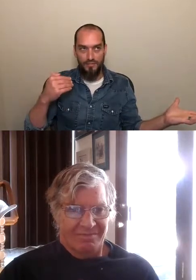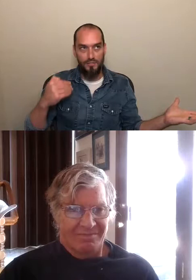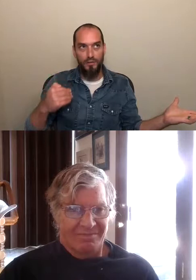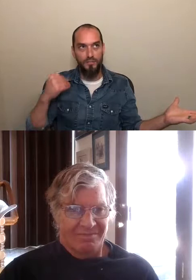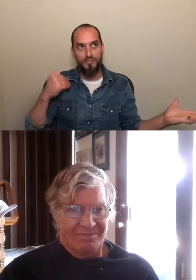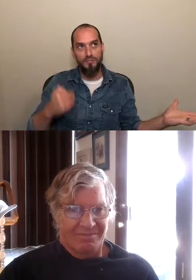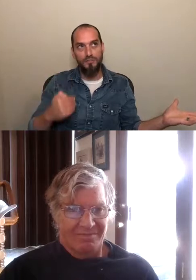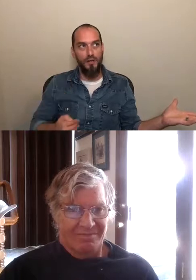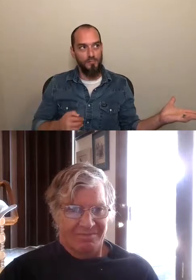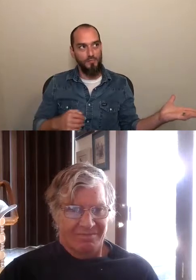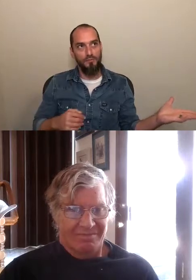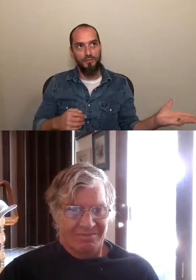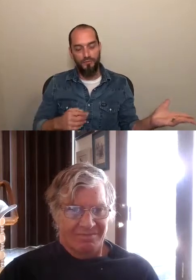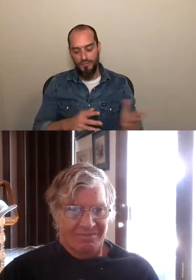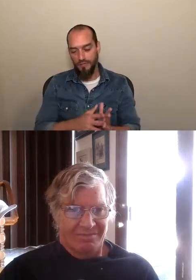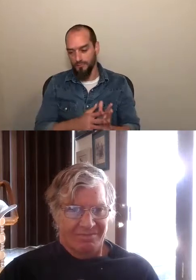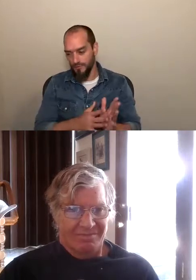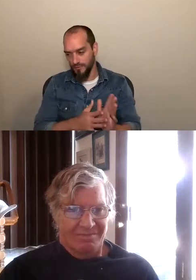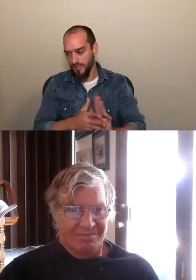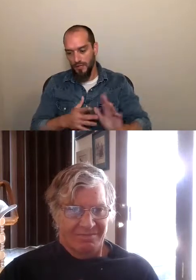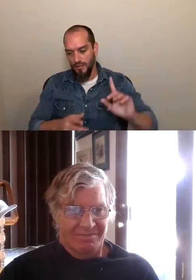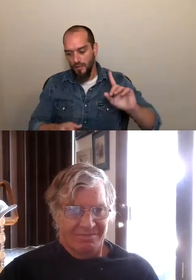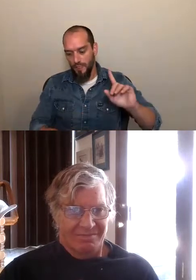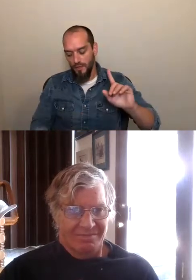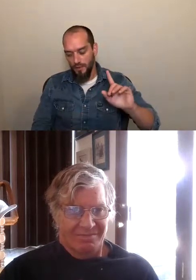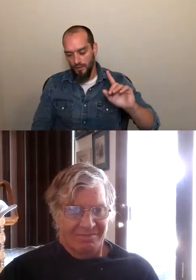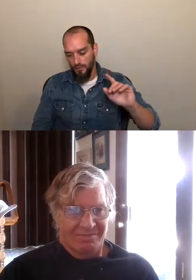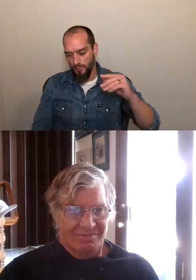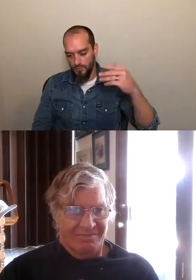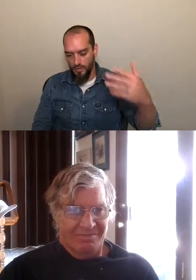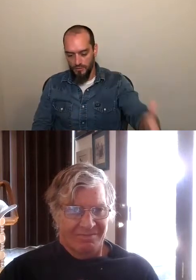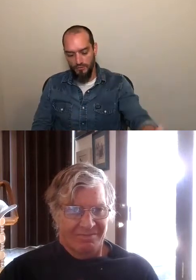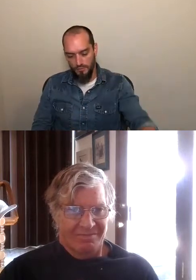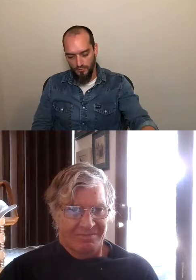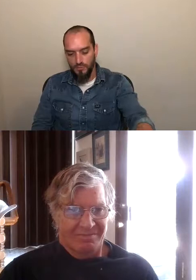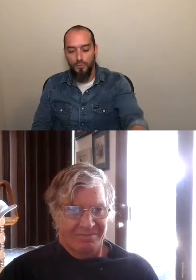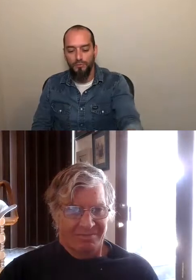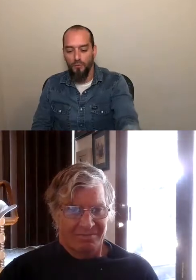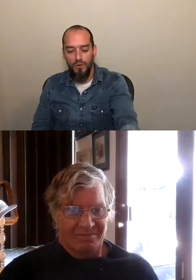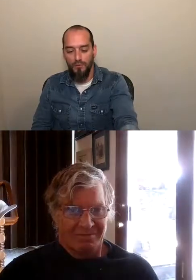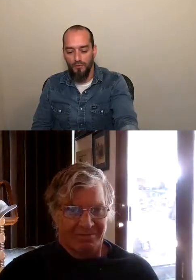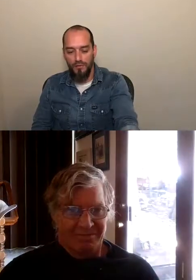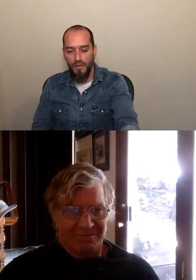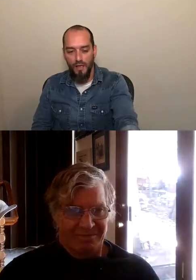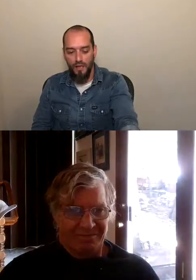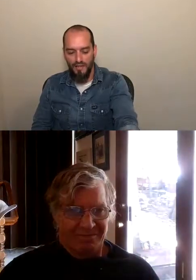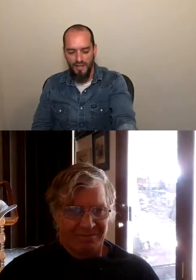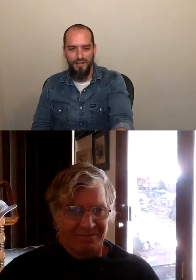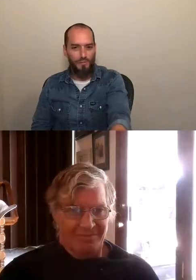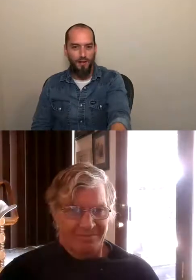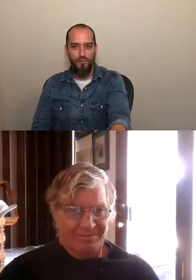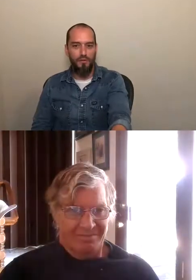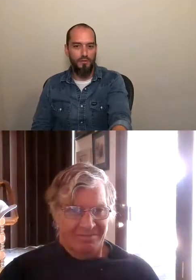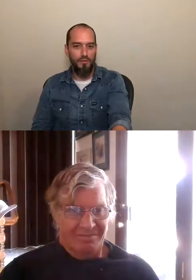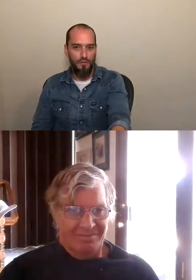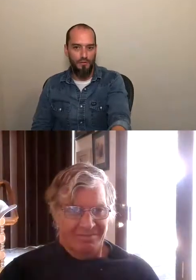got this question so much when I first got in this business. Okay, well, Josh, if there's mold in my wall, then can it